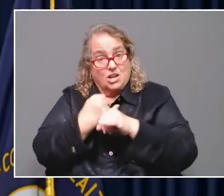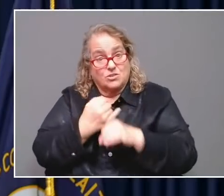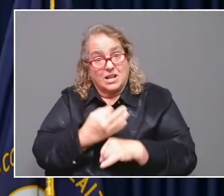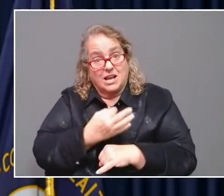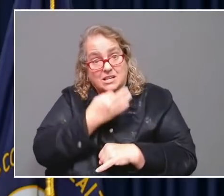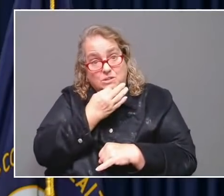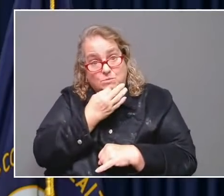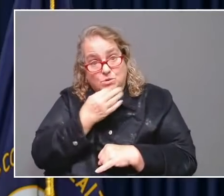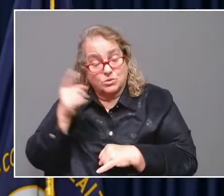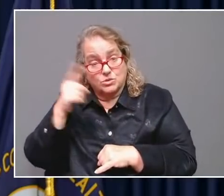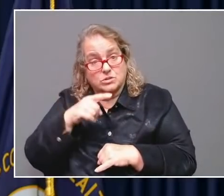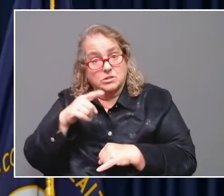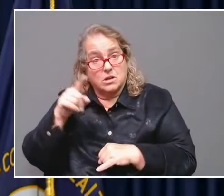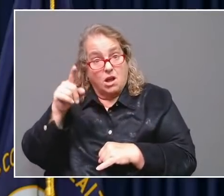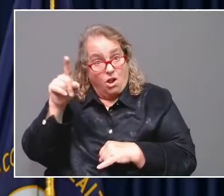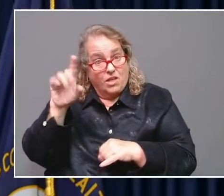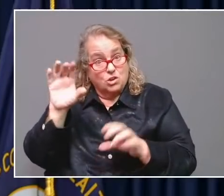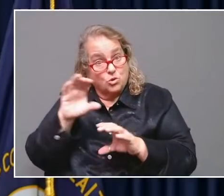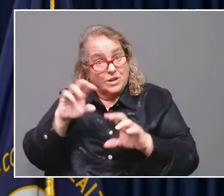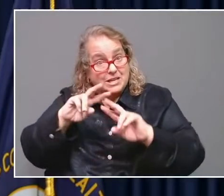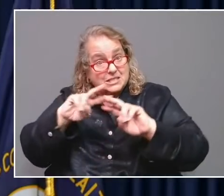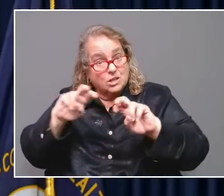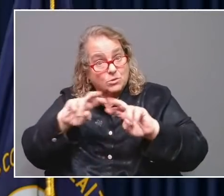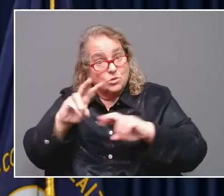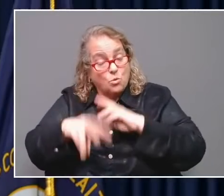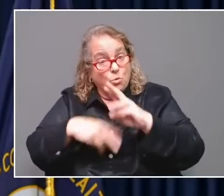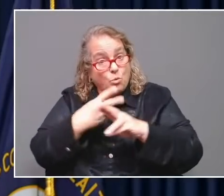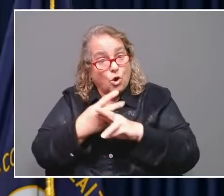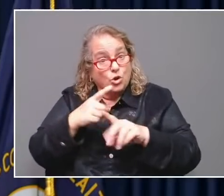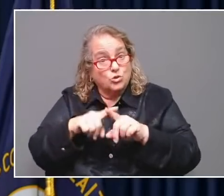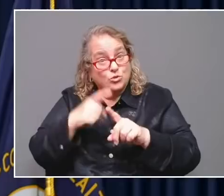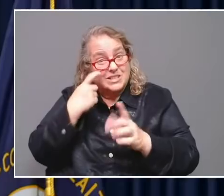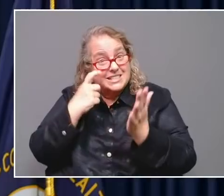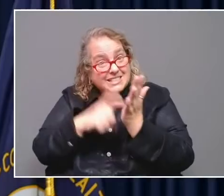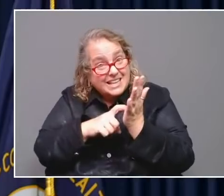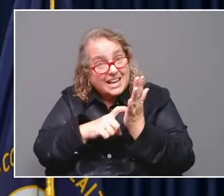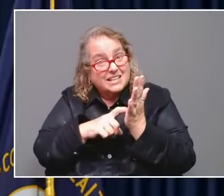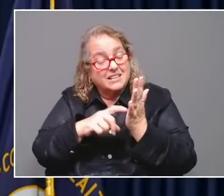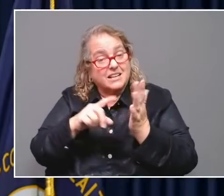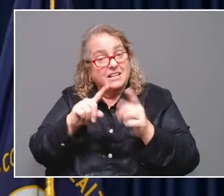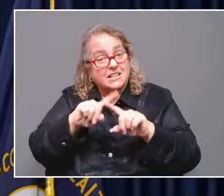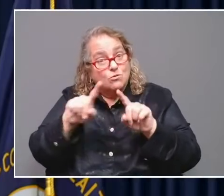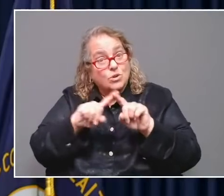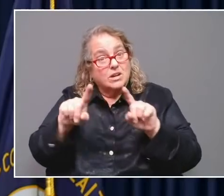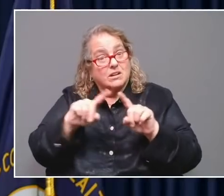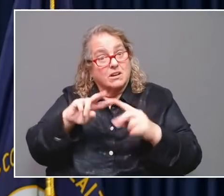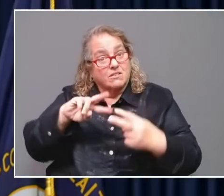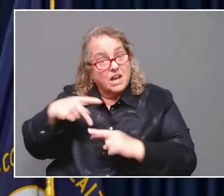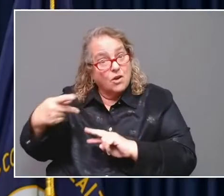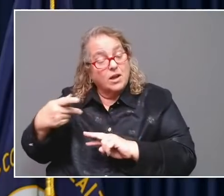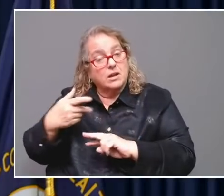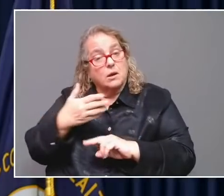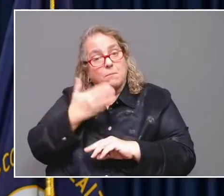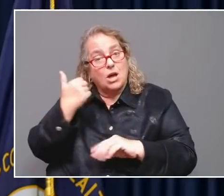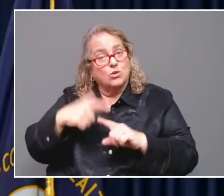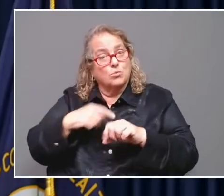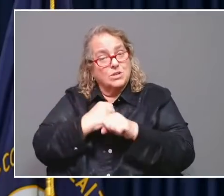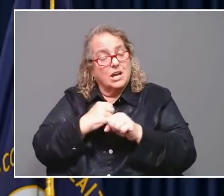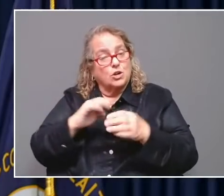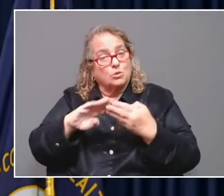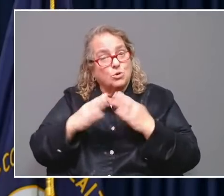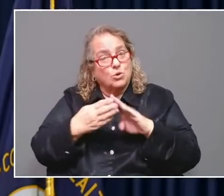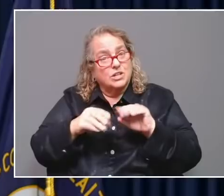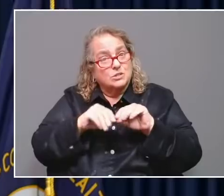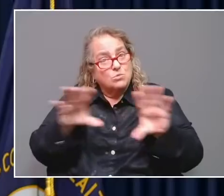sequencing being done worldwide to detect the variants quick enough to prevent community spread. And so we're just curious what specific plans